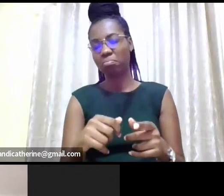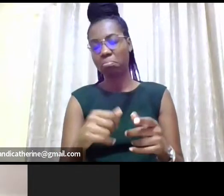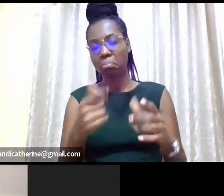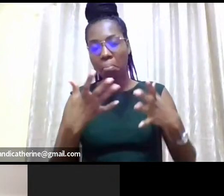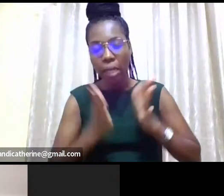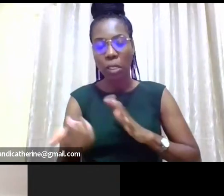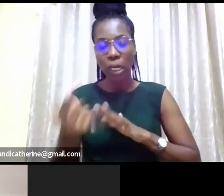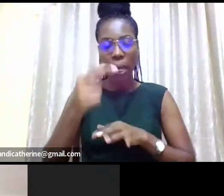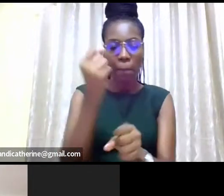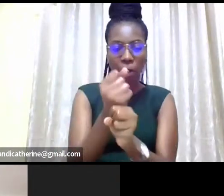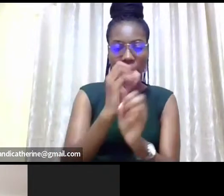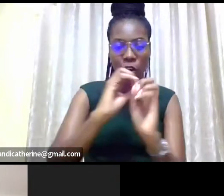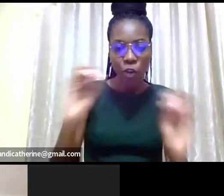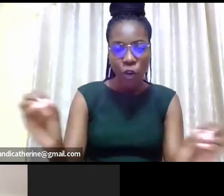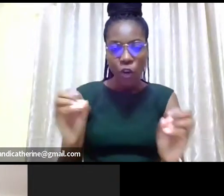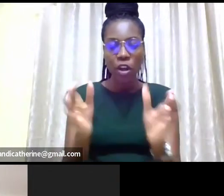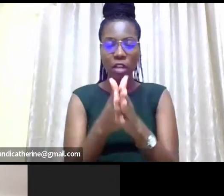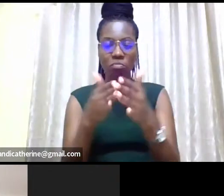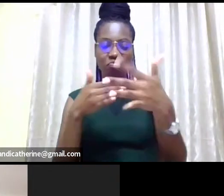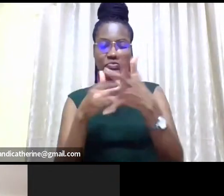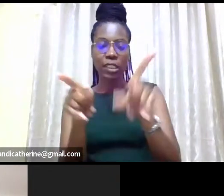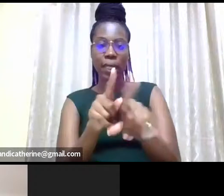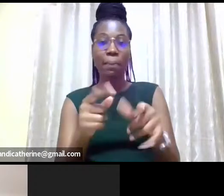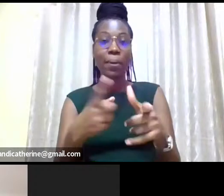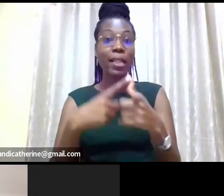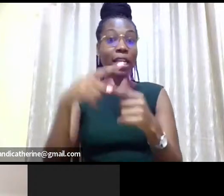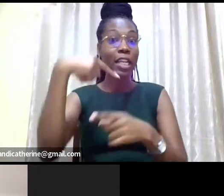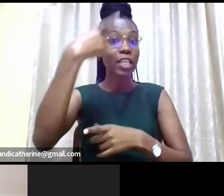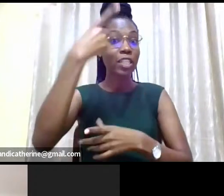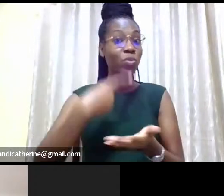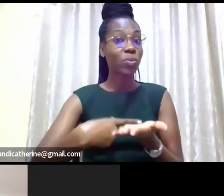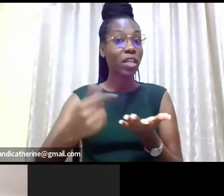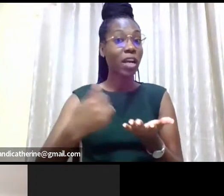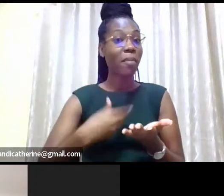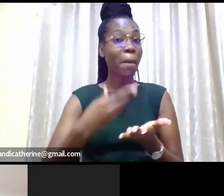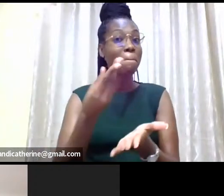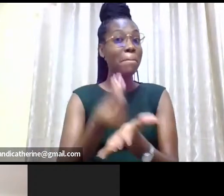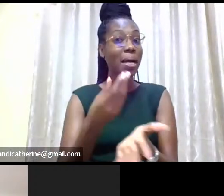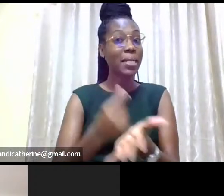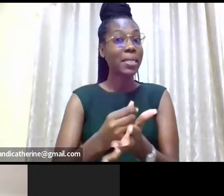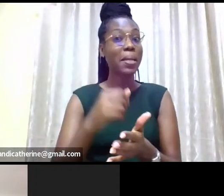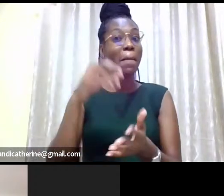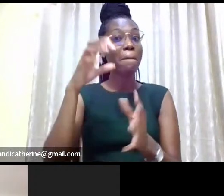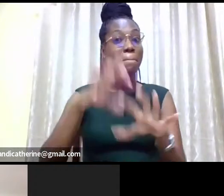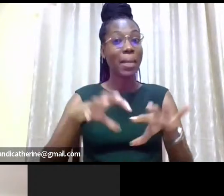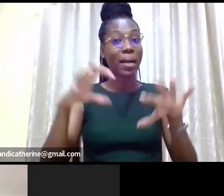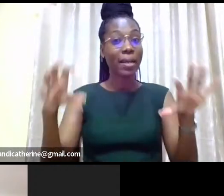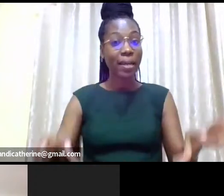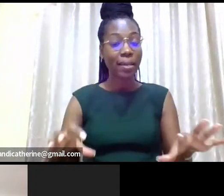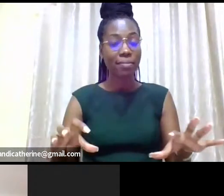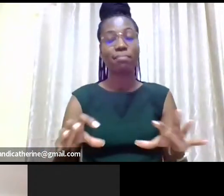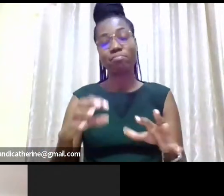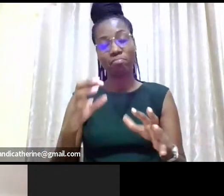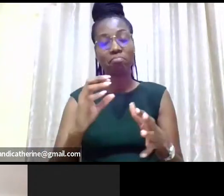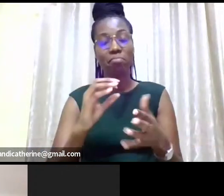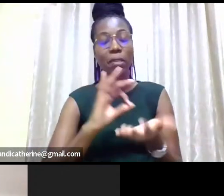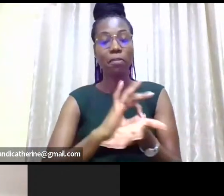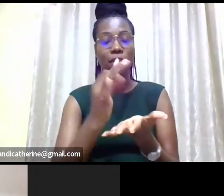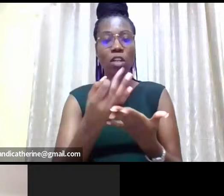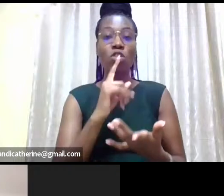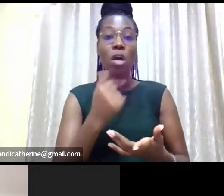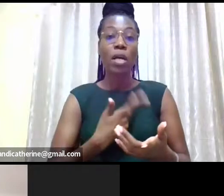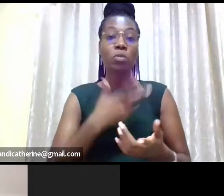next week we will be looking at money market fund. How do you invest in money markets? We want to make sure that as you